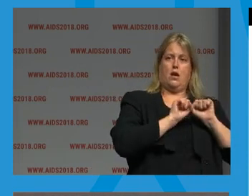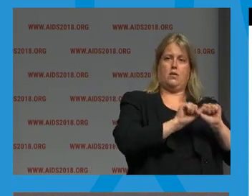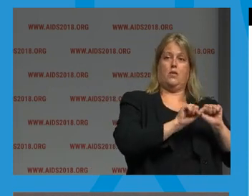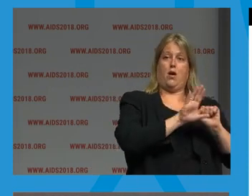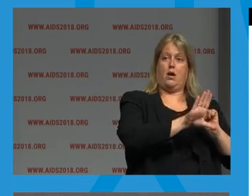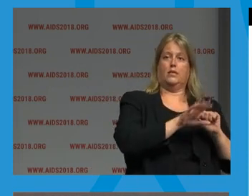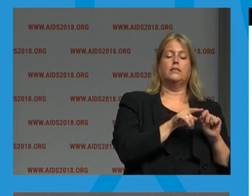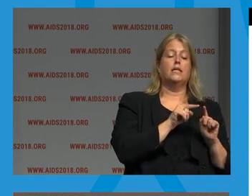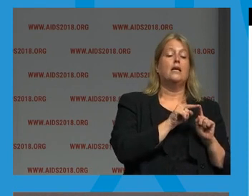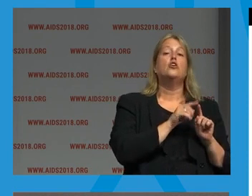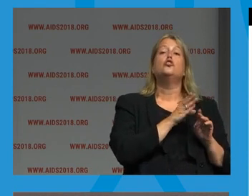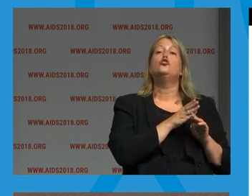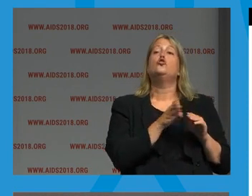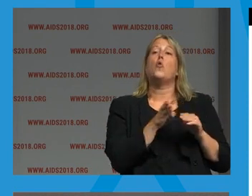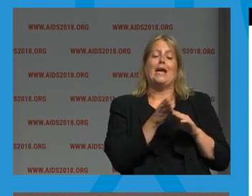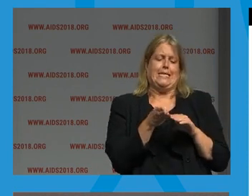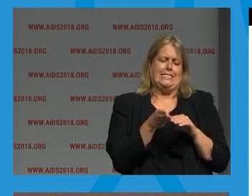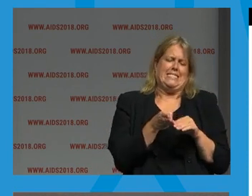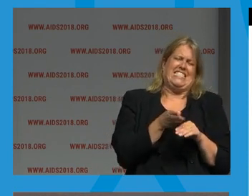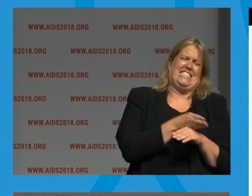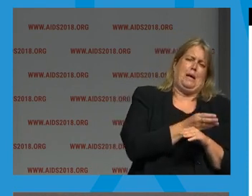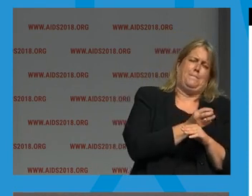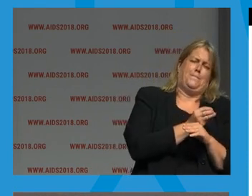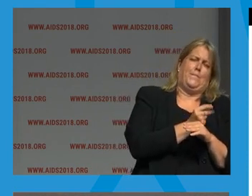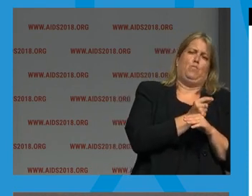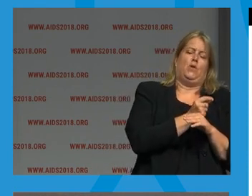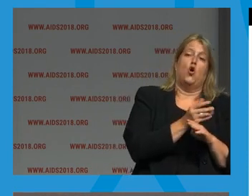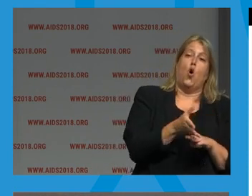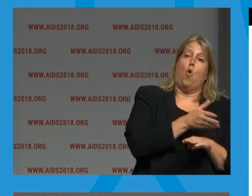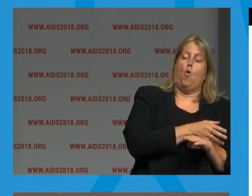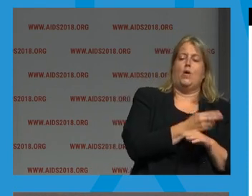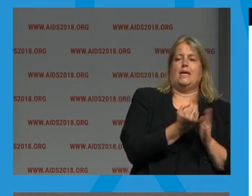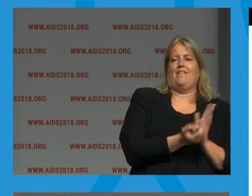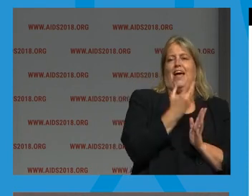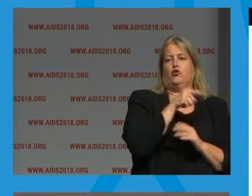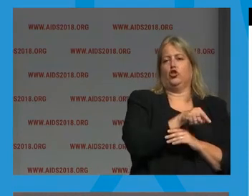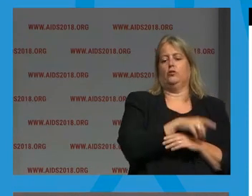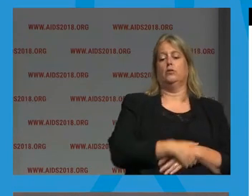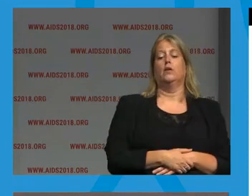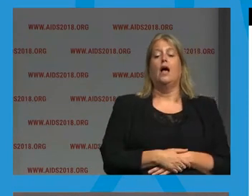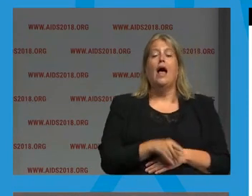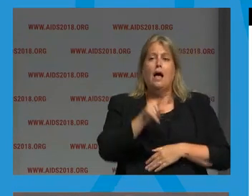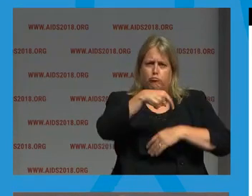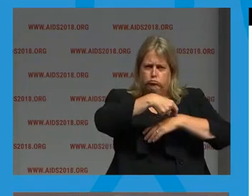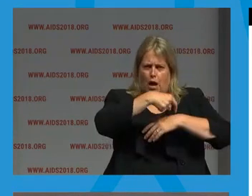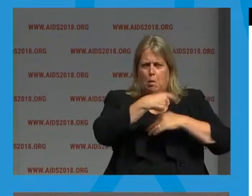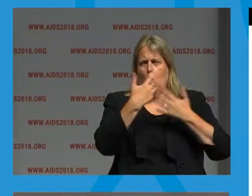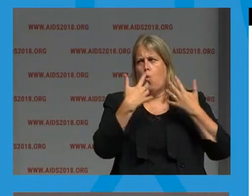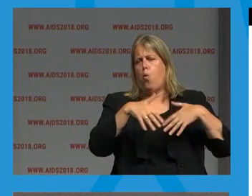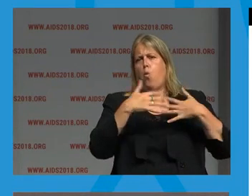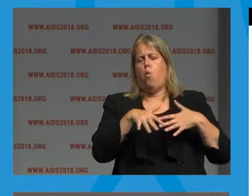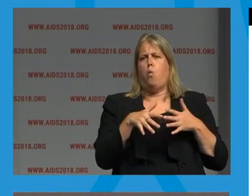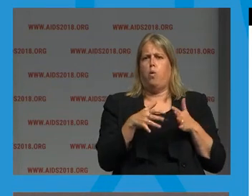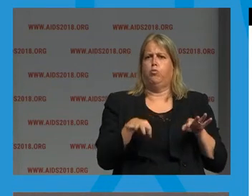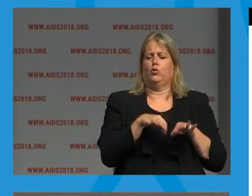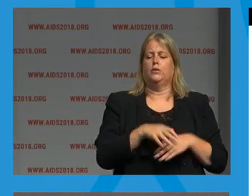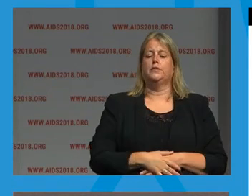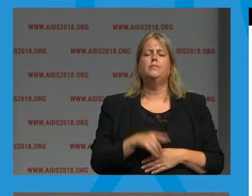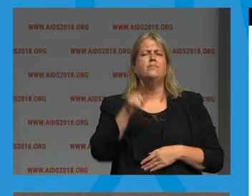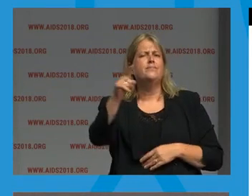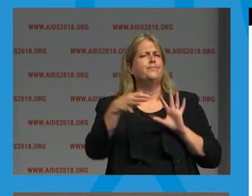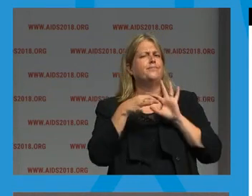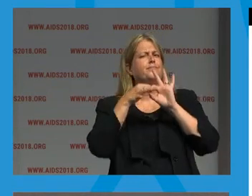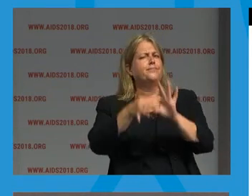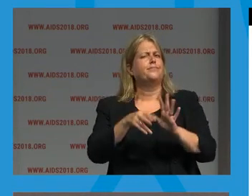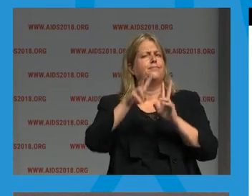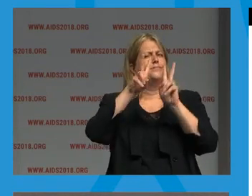the acute early part of infection. And that is critical in the timing. And this relates to a study